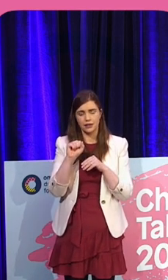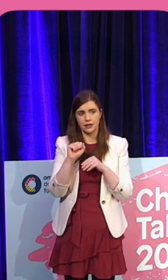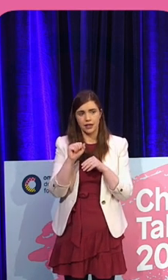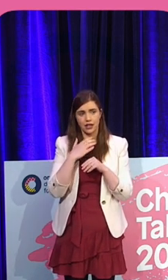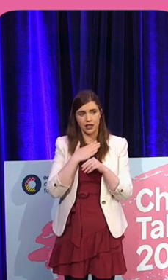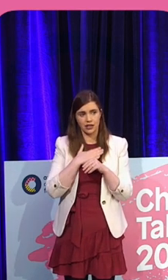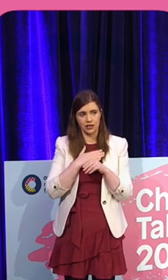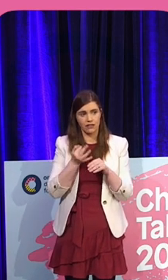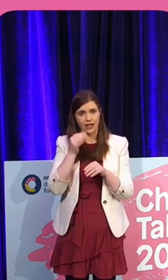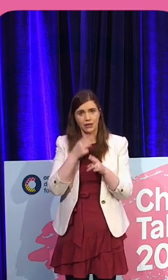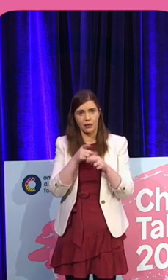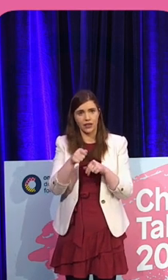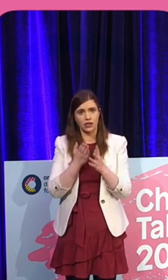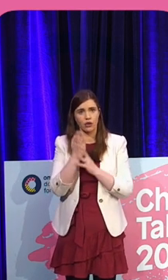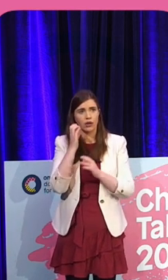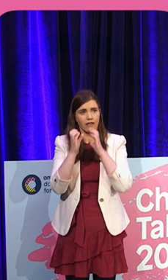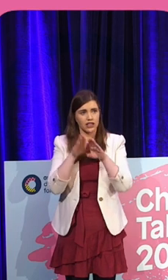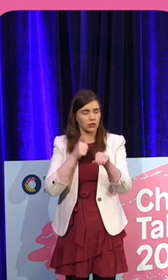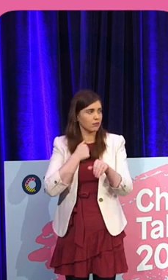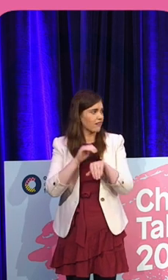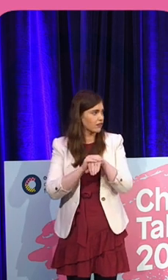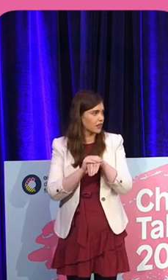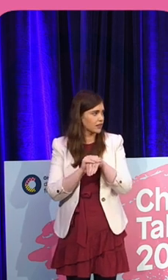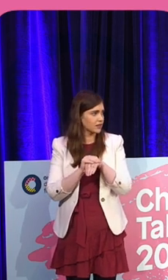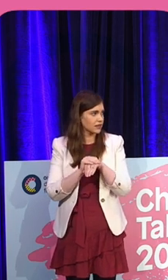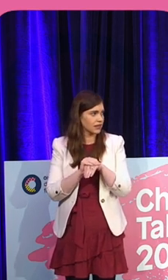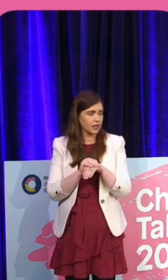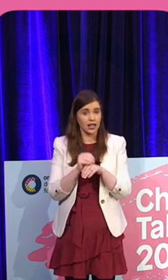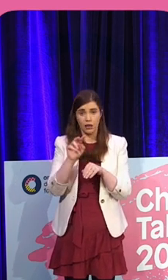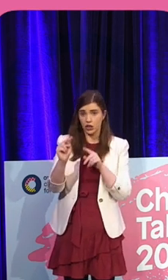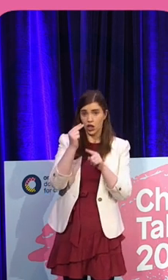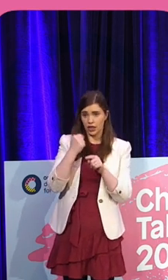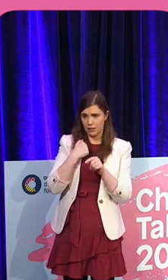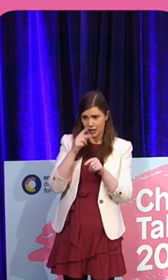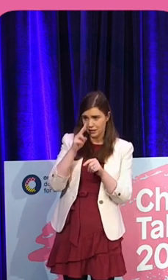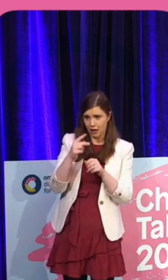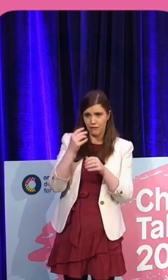found this through a conversation with a friend, even though it had been literally staring at me for months.